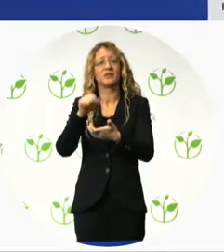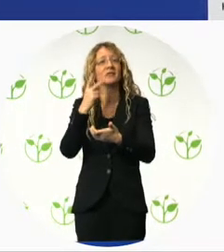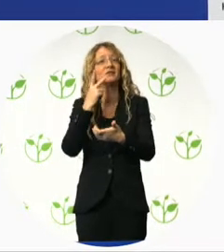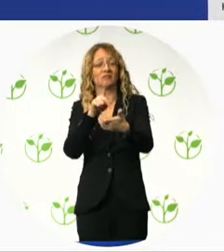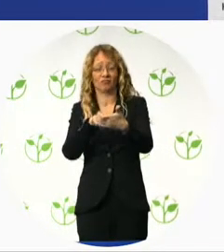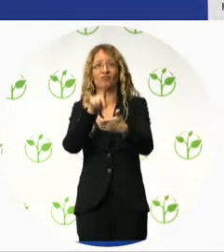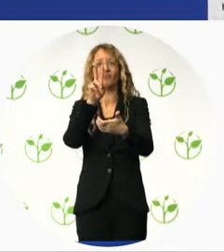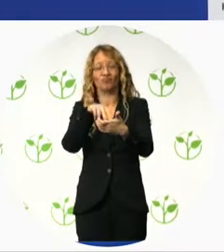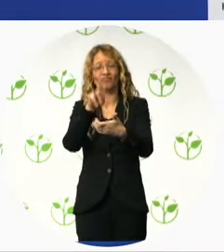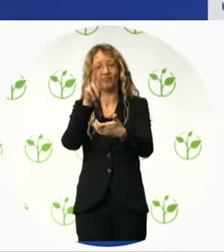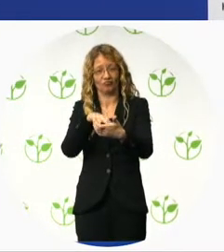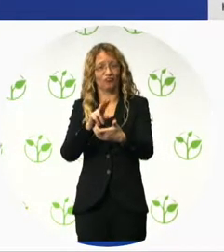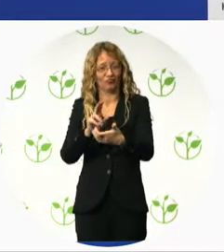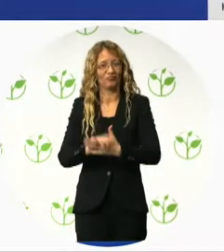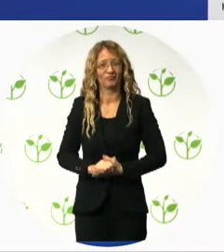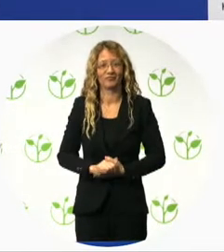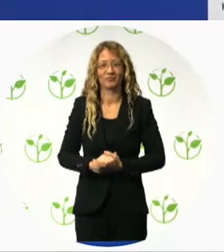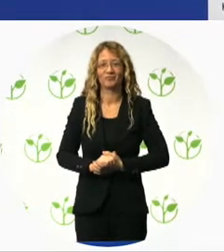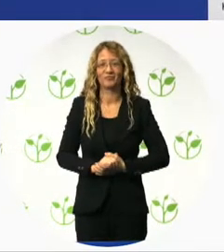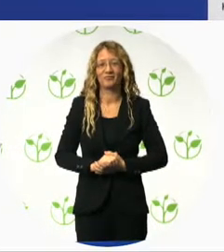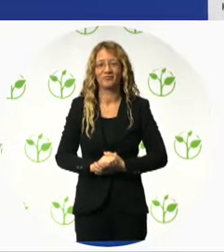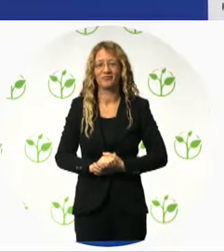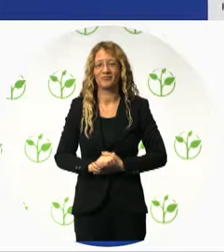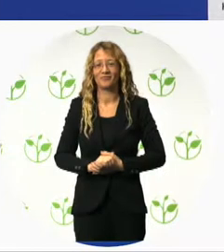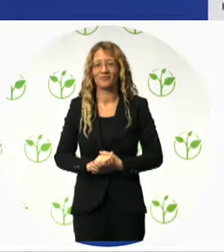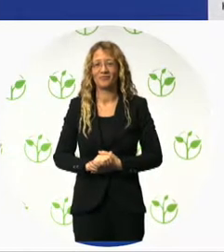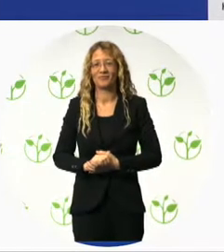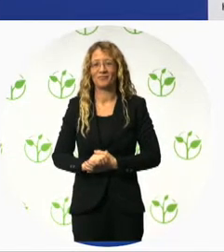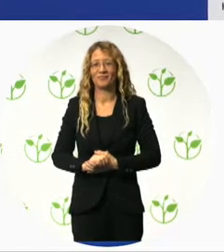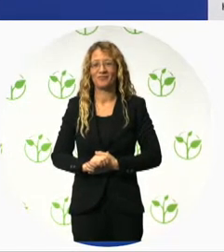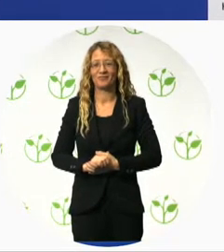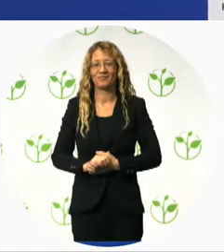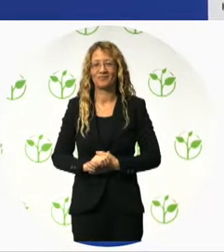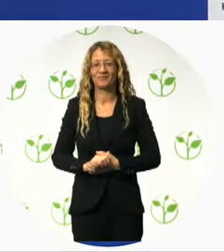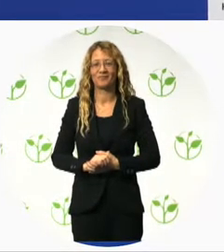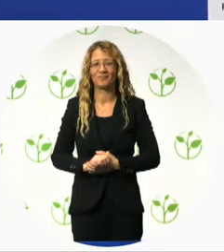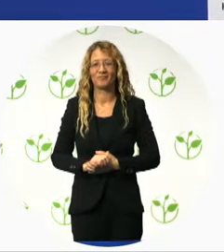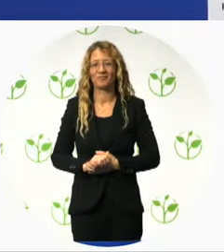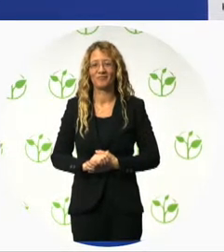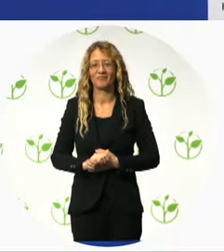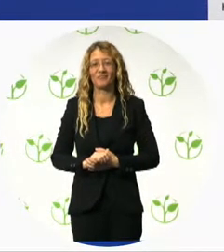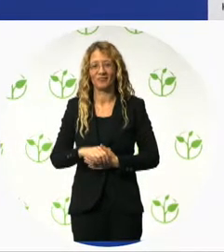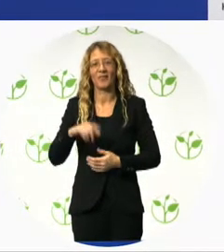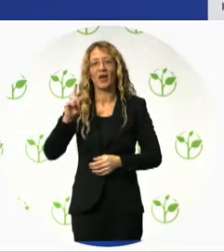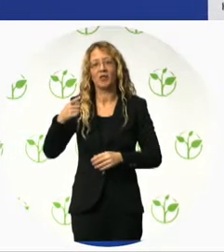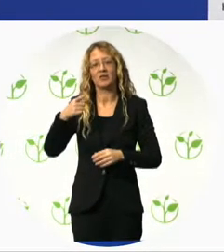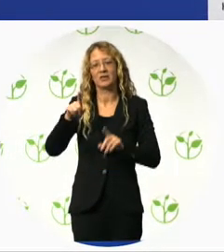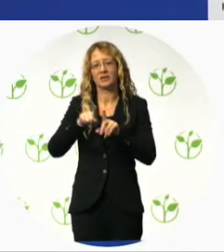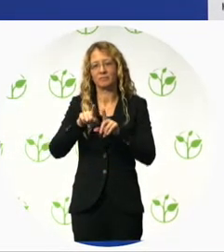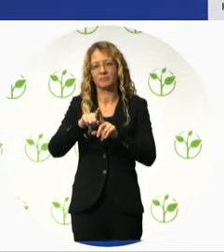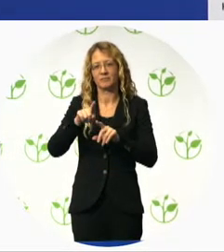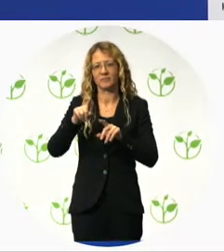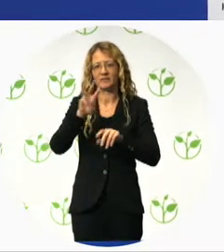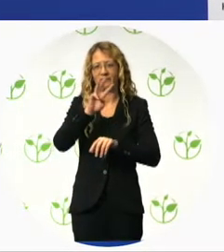Also, we are creating a sustainability study which will aim at recommending what other activities can develop